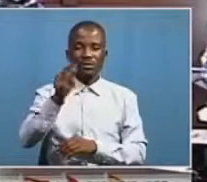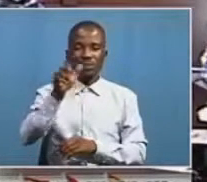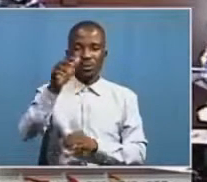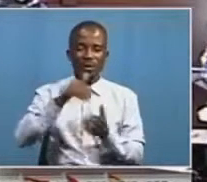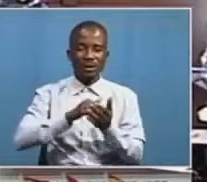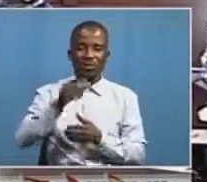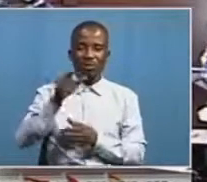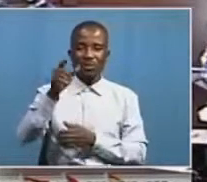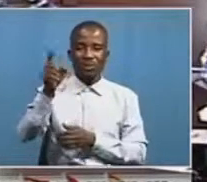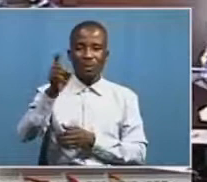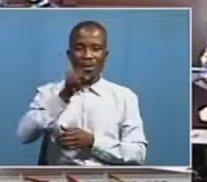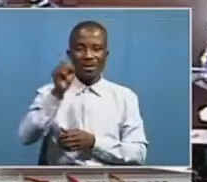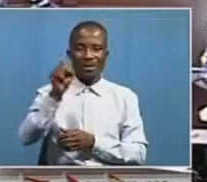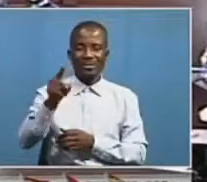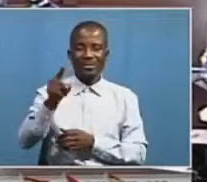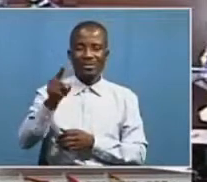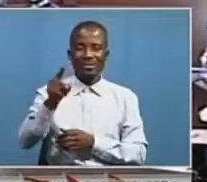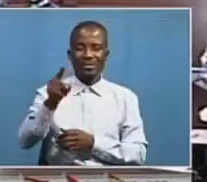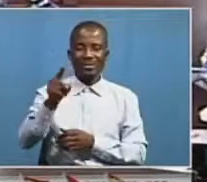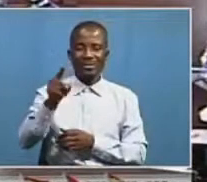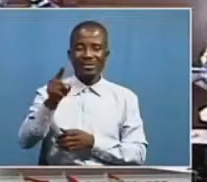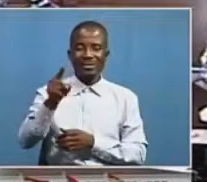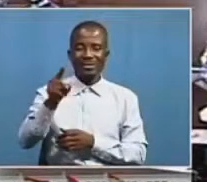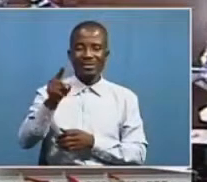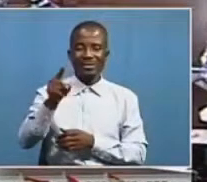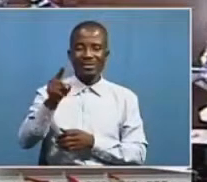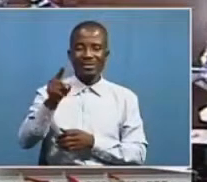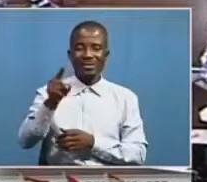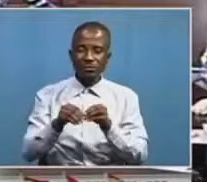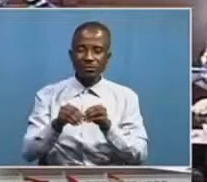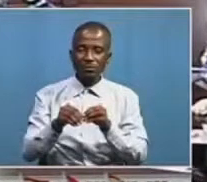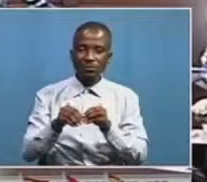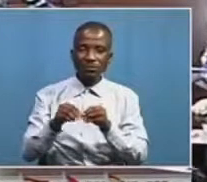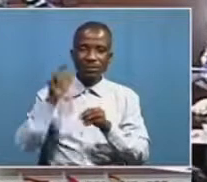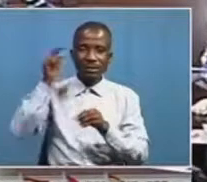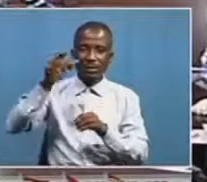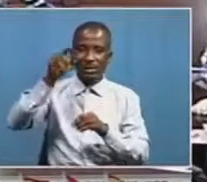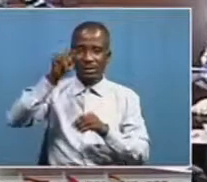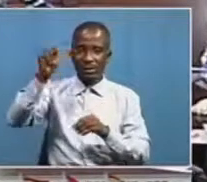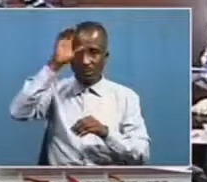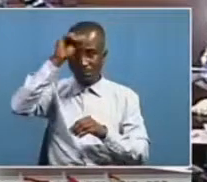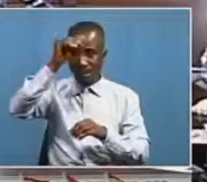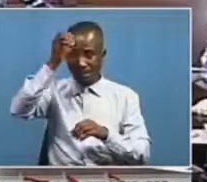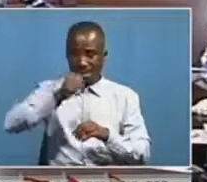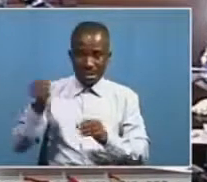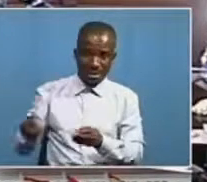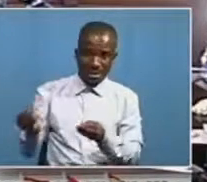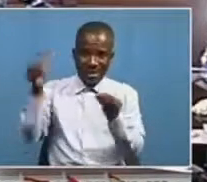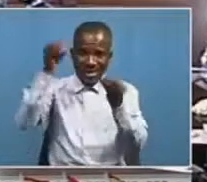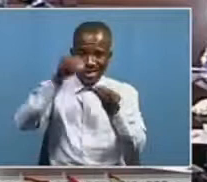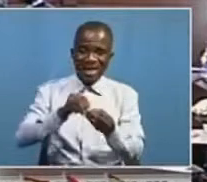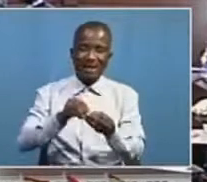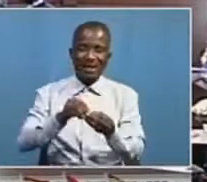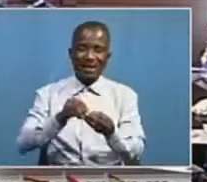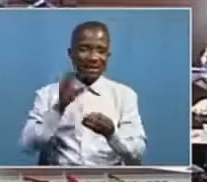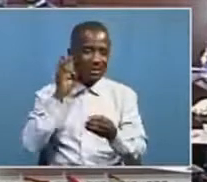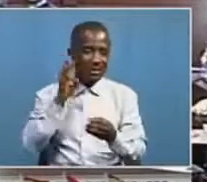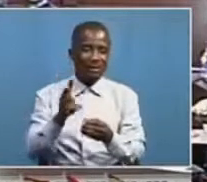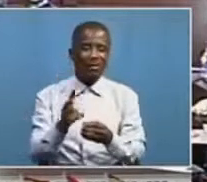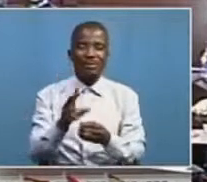30,121,111. So adding the total valid votes from Techim and South will give a national valid votes cast